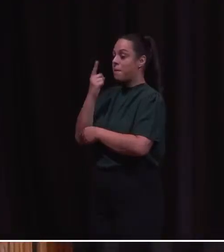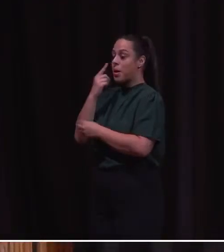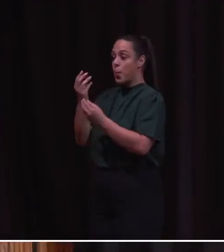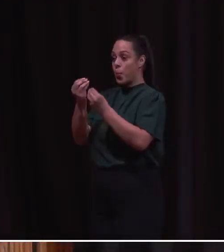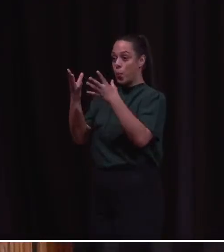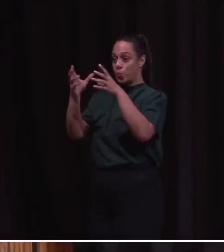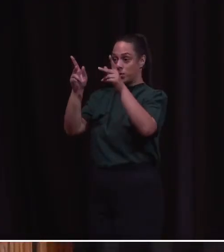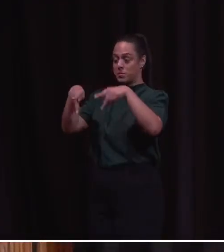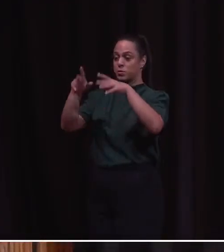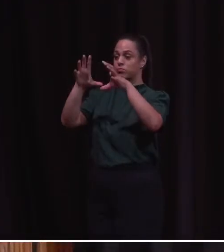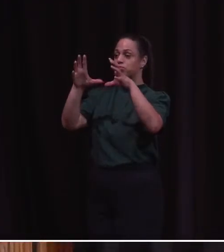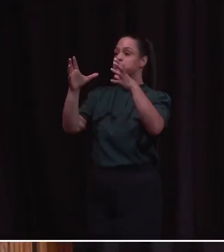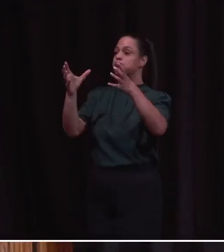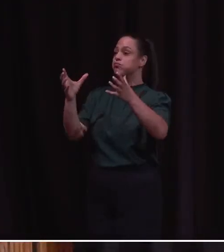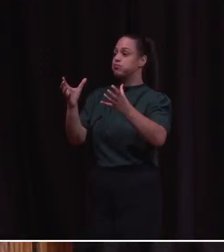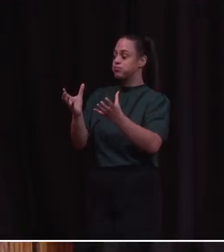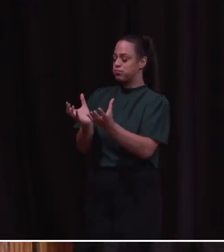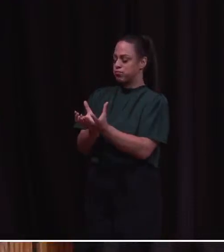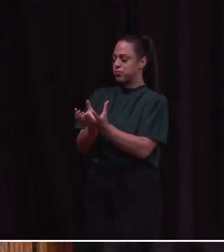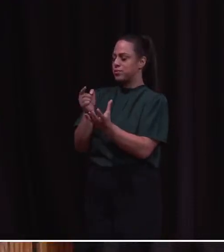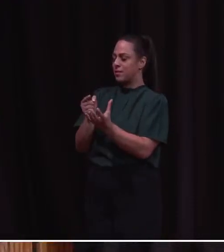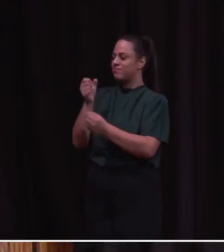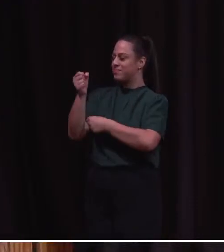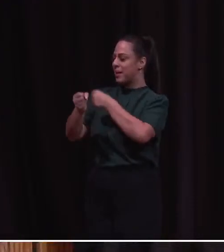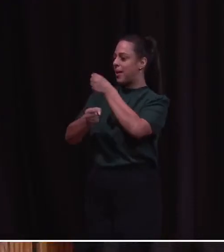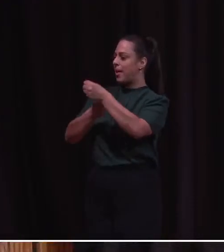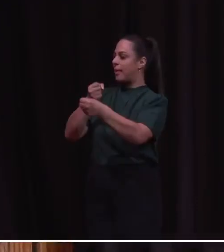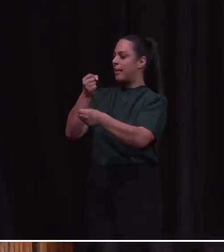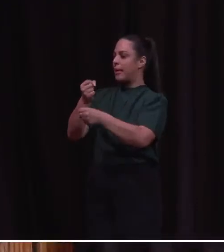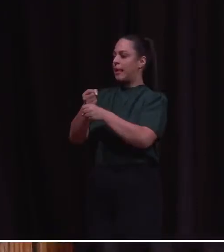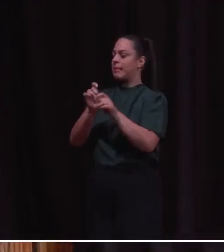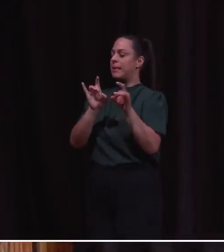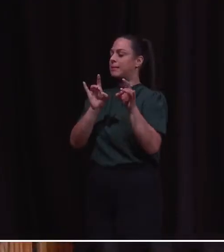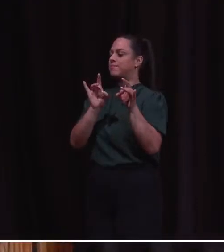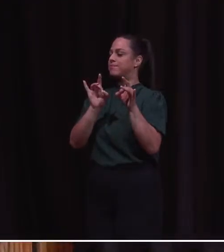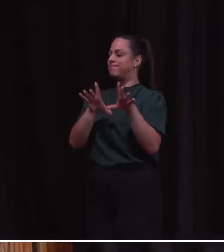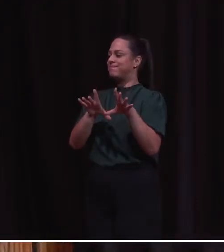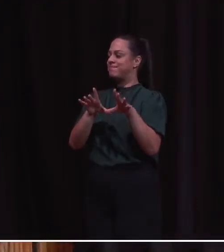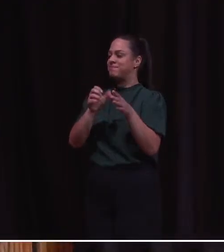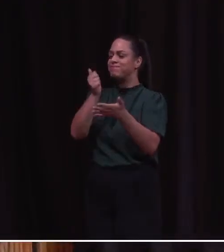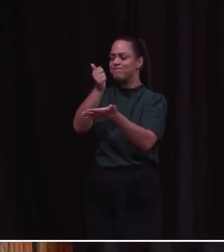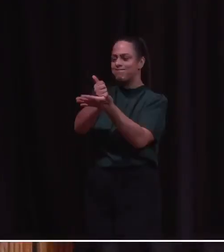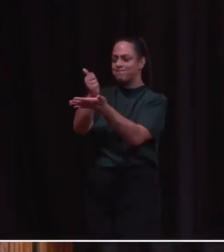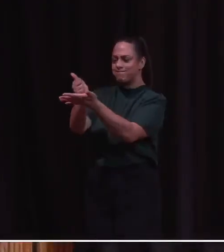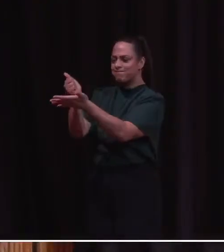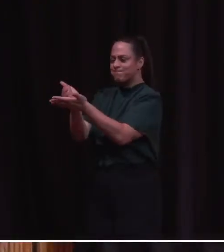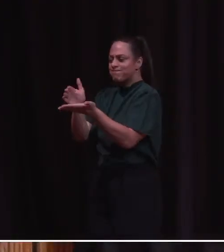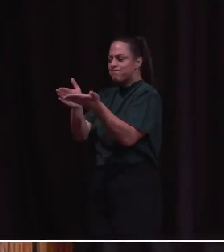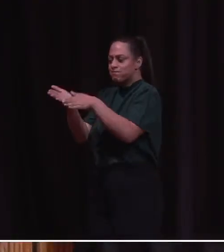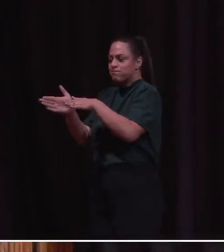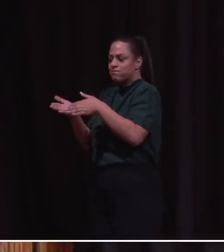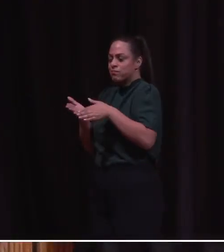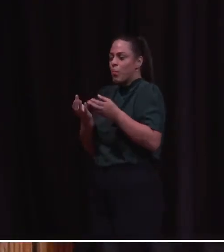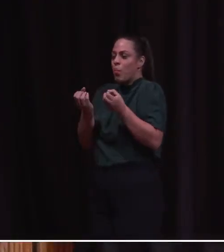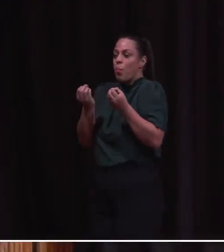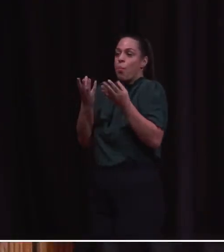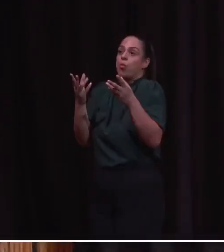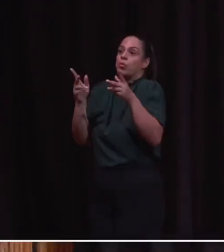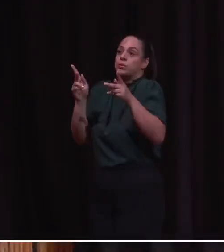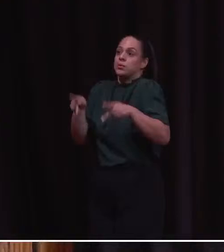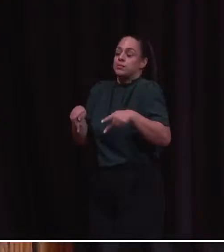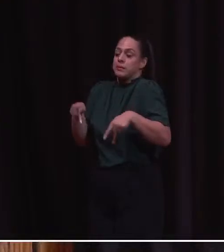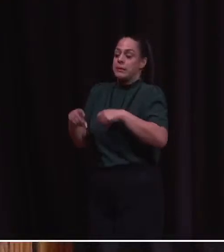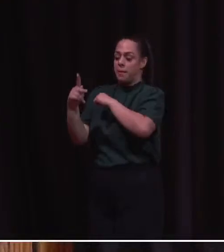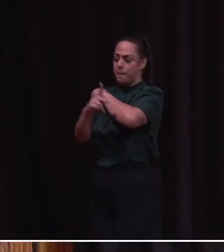Age of Terror, given the Native American genocides, the African Holocaust of the captive trade